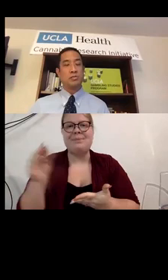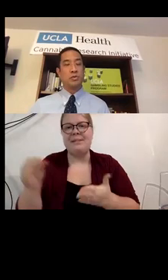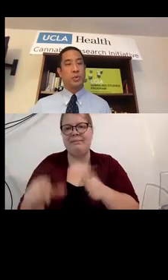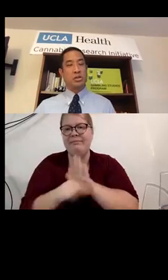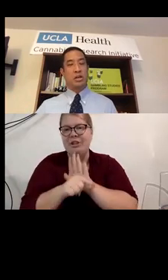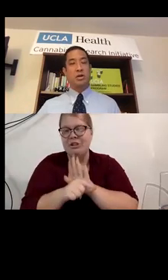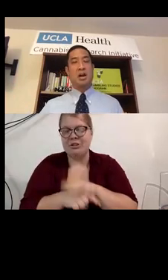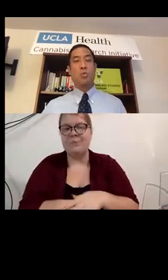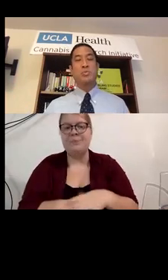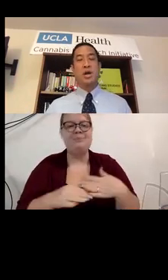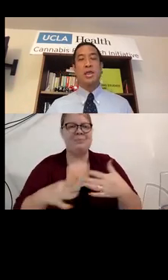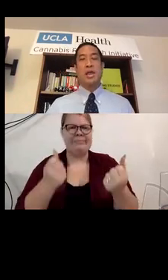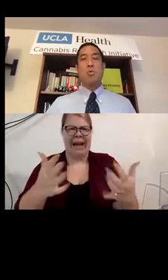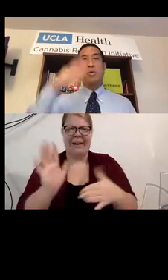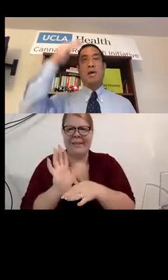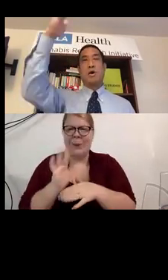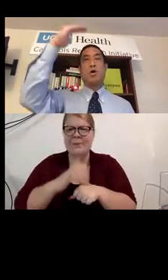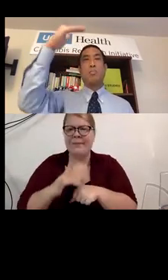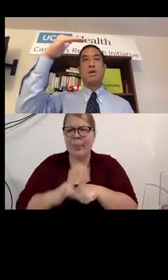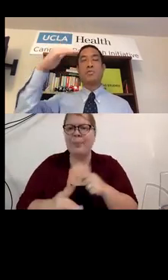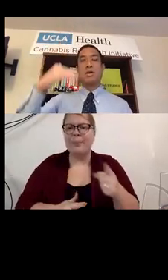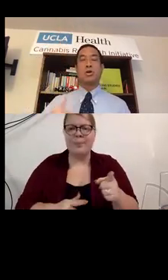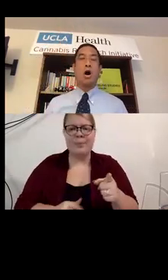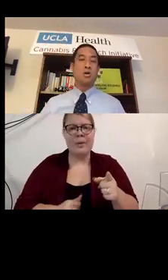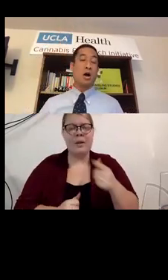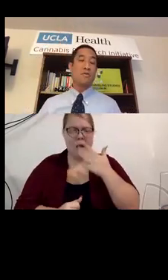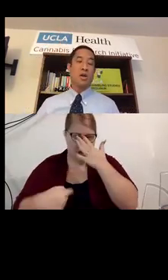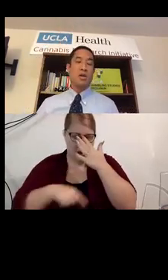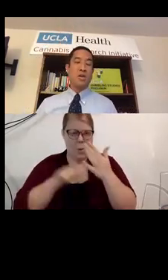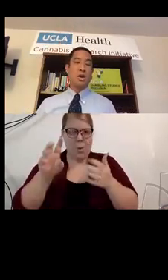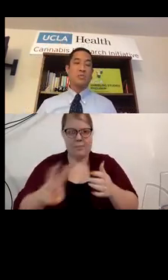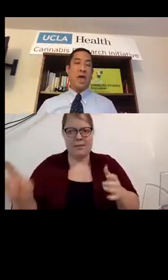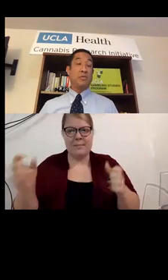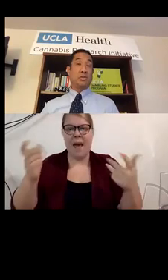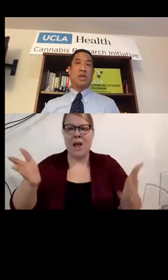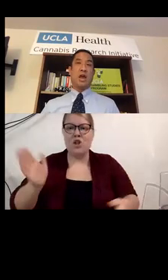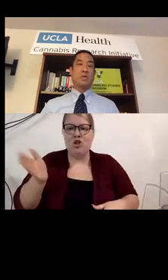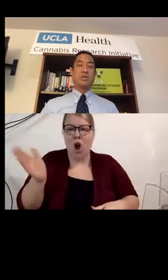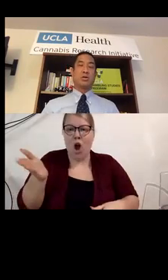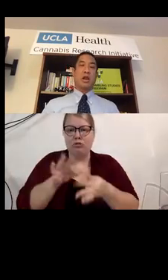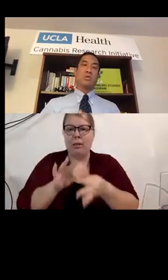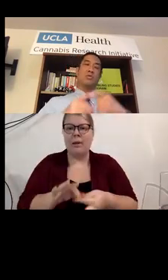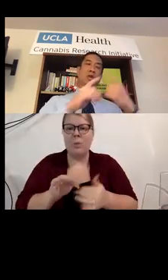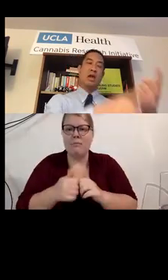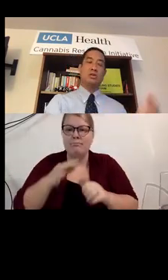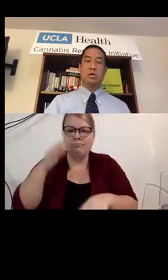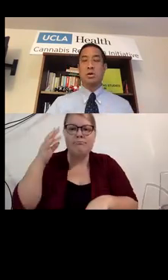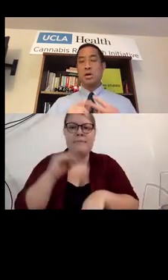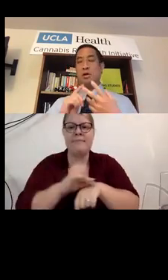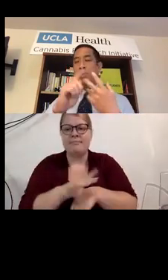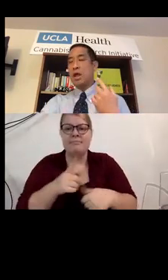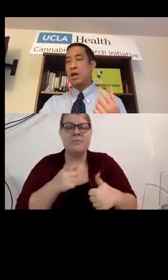videos. If you want to take a look at our website, where we have a whole bunch of about talks on various aspects of cannabis, you know, cannabis with